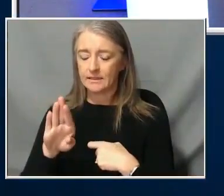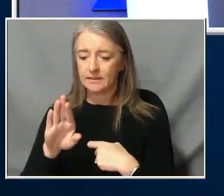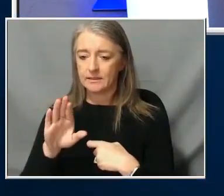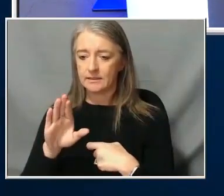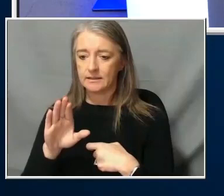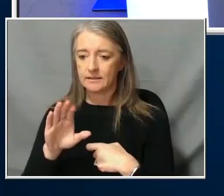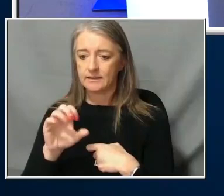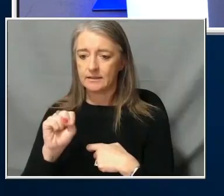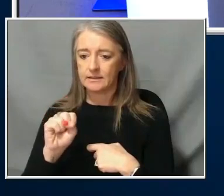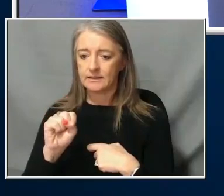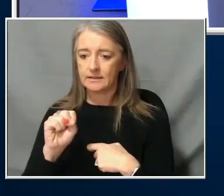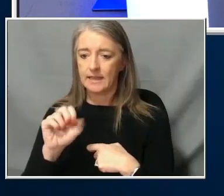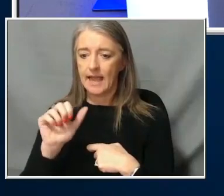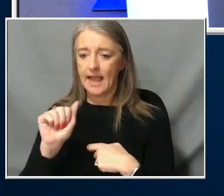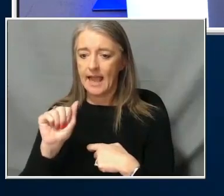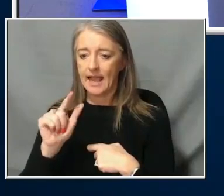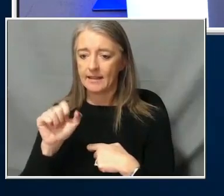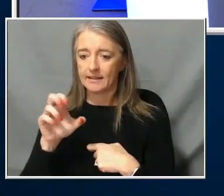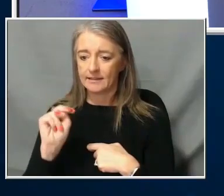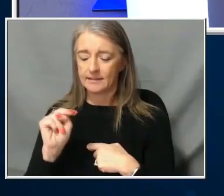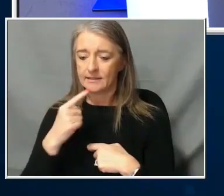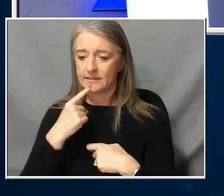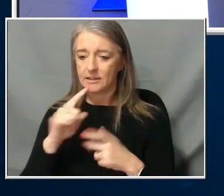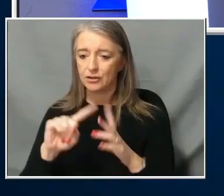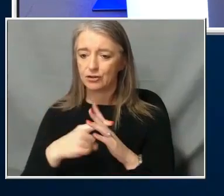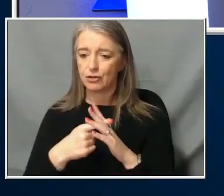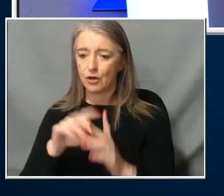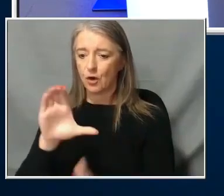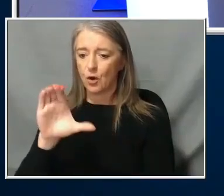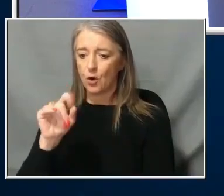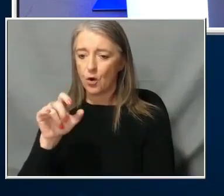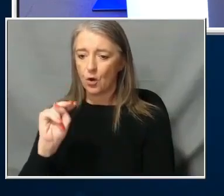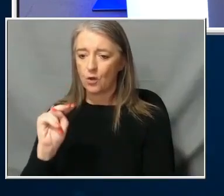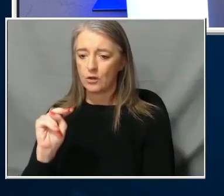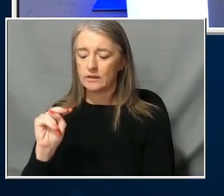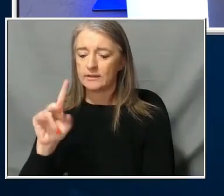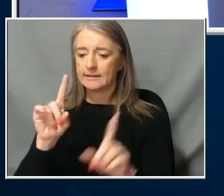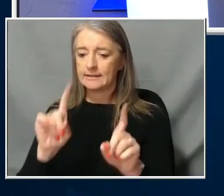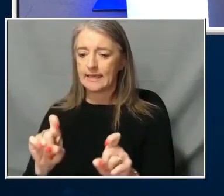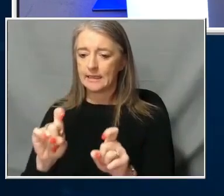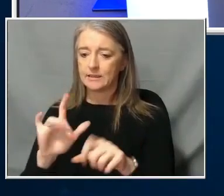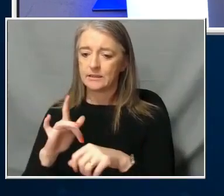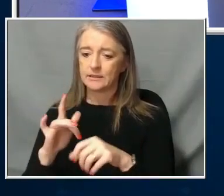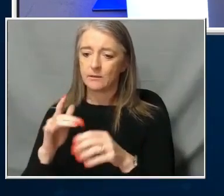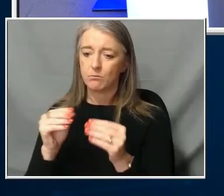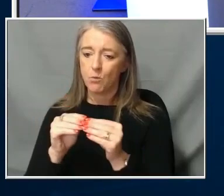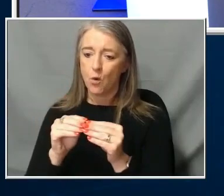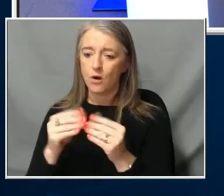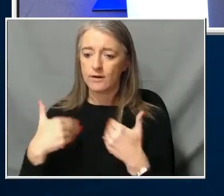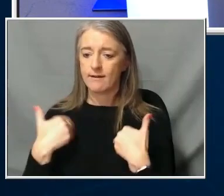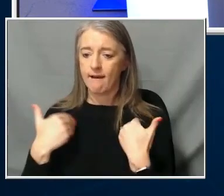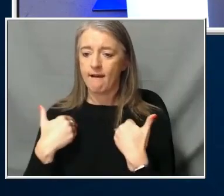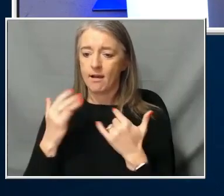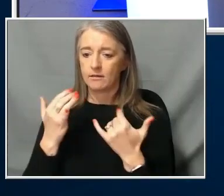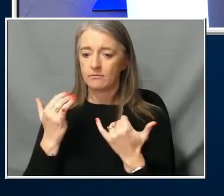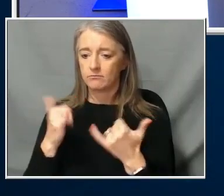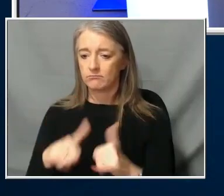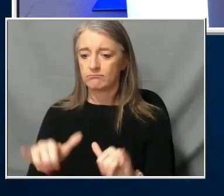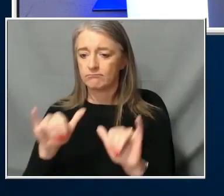Sullentrop writes, should we start getting colonoscopies at younger ages routinely? Dr.